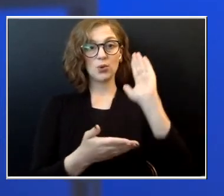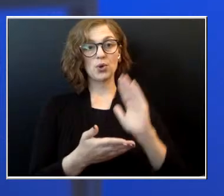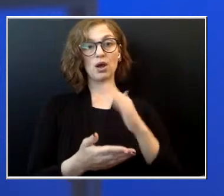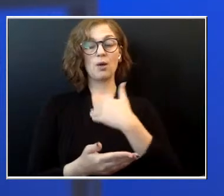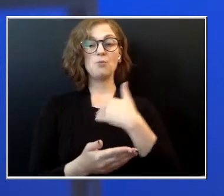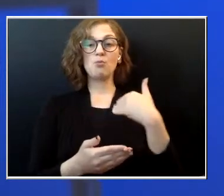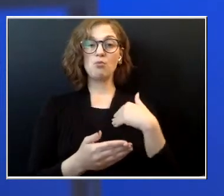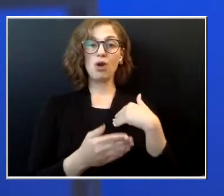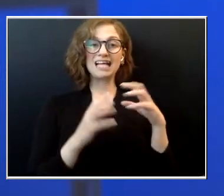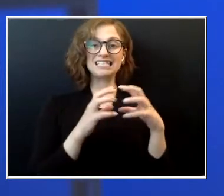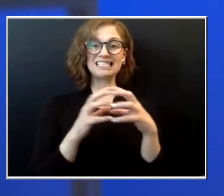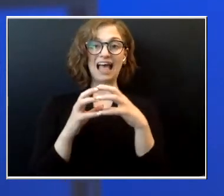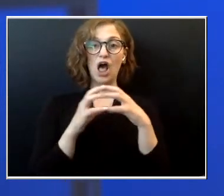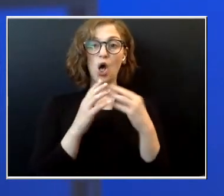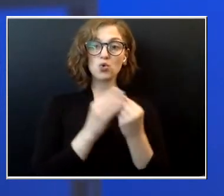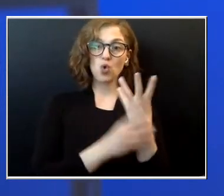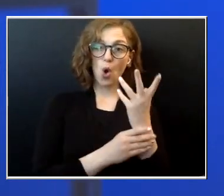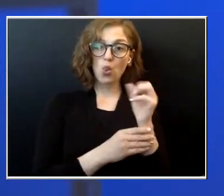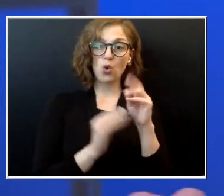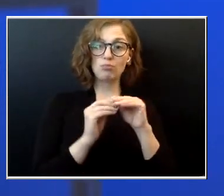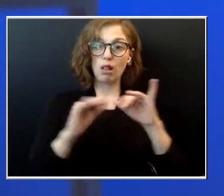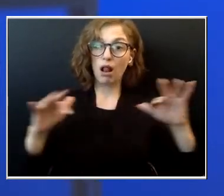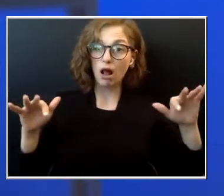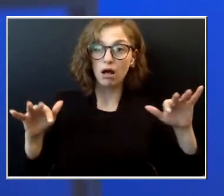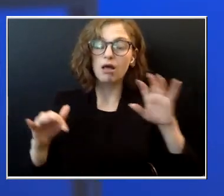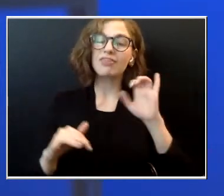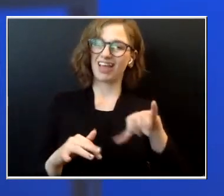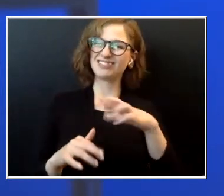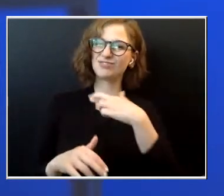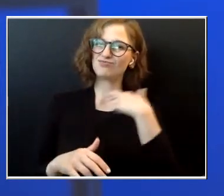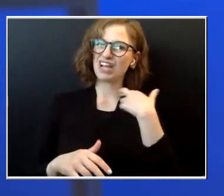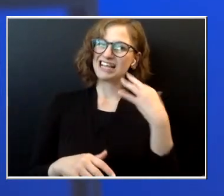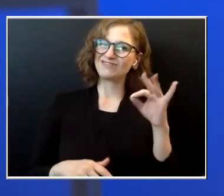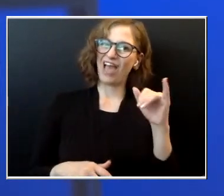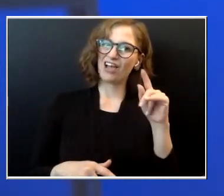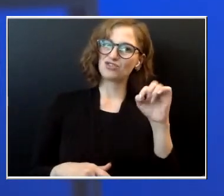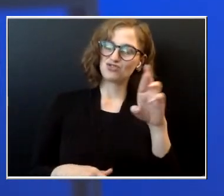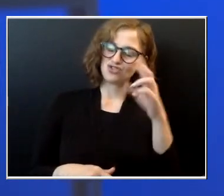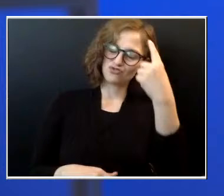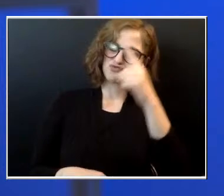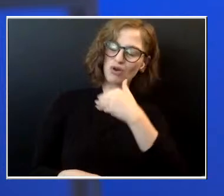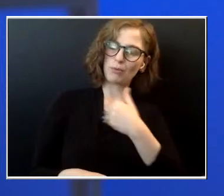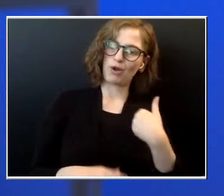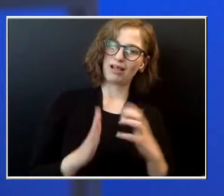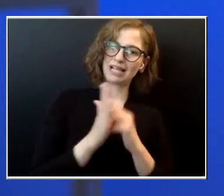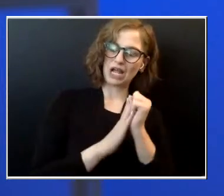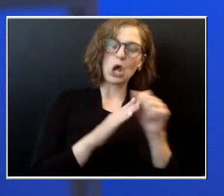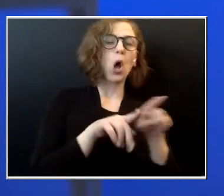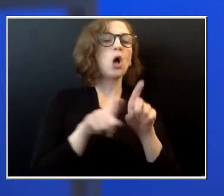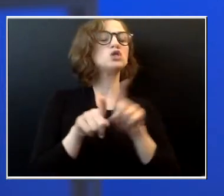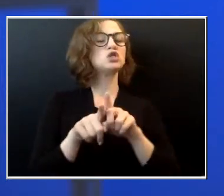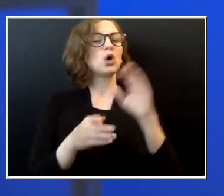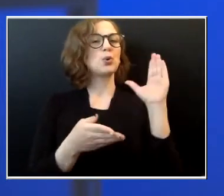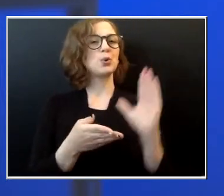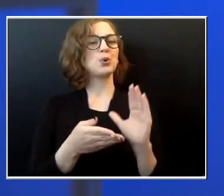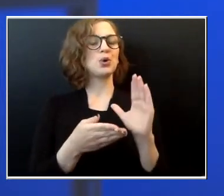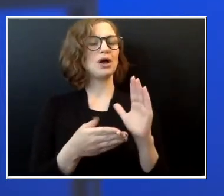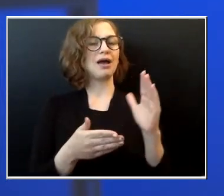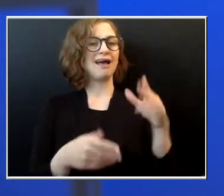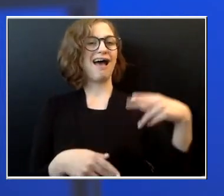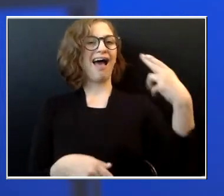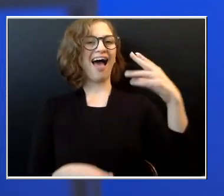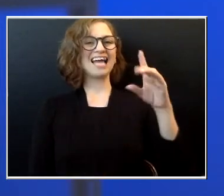proliferation, which is known to be a risk factor for breast cancer, and reduced high breast density in women who are at increased risk for breast